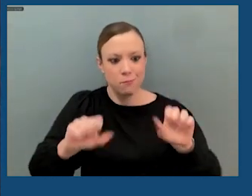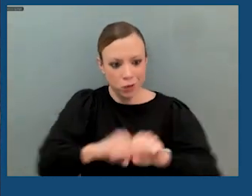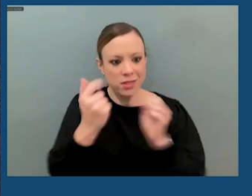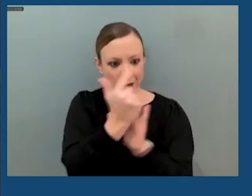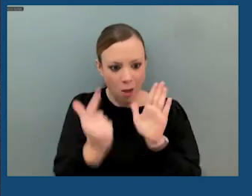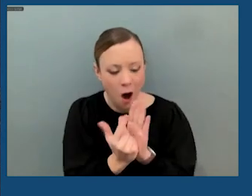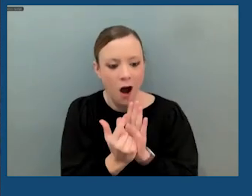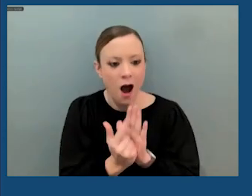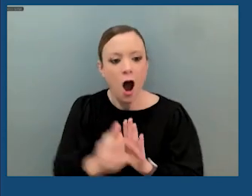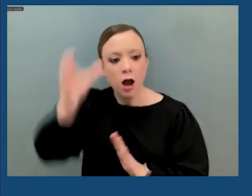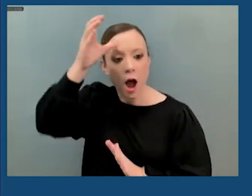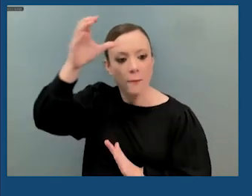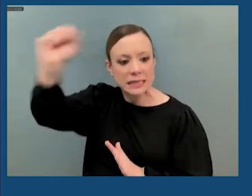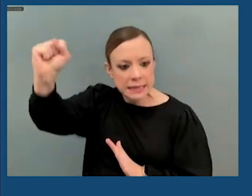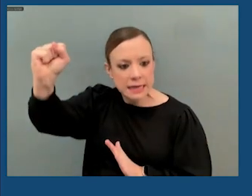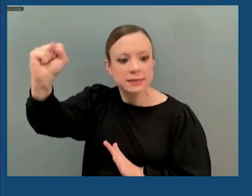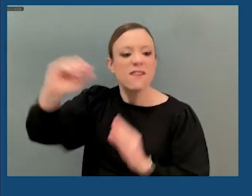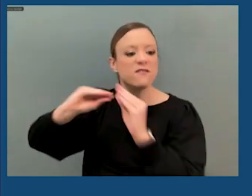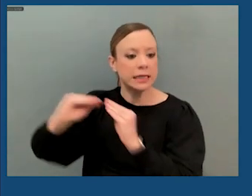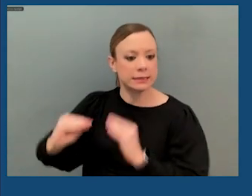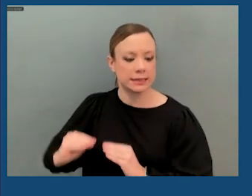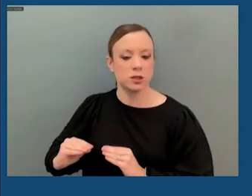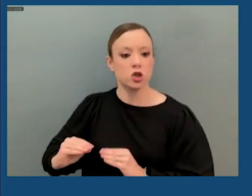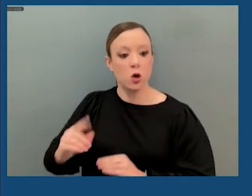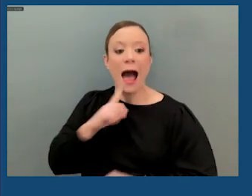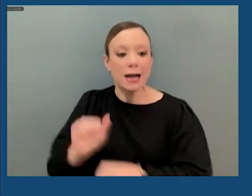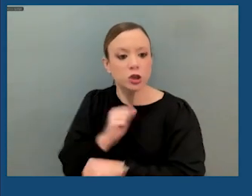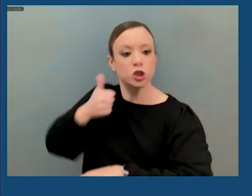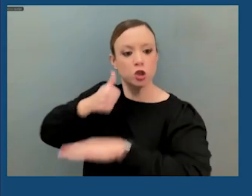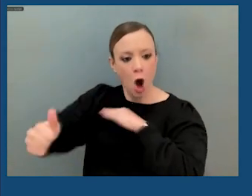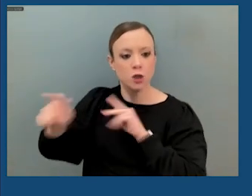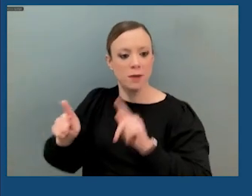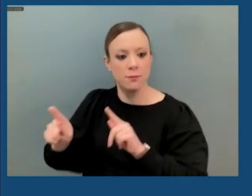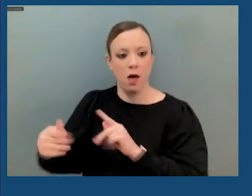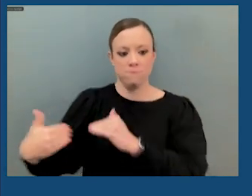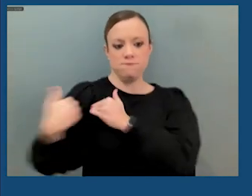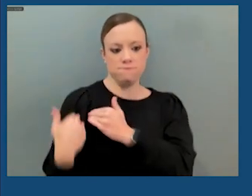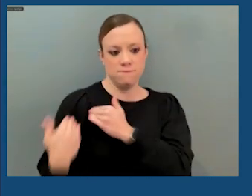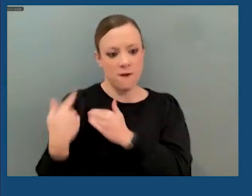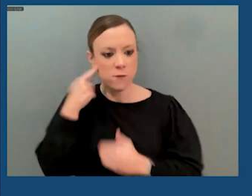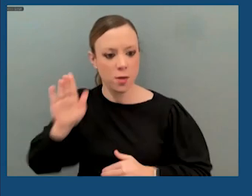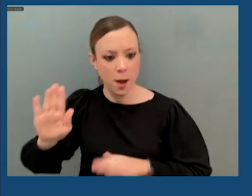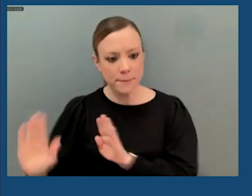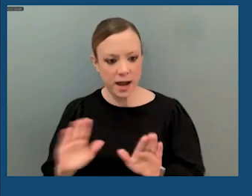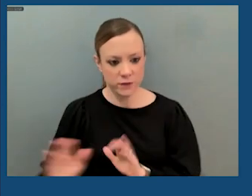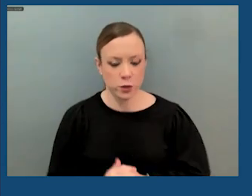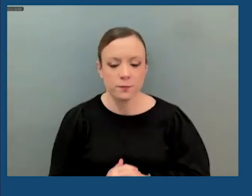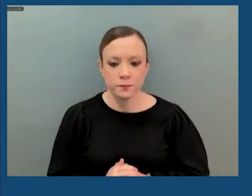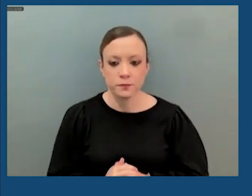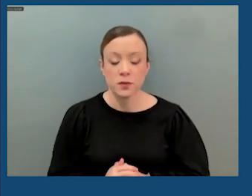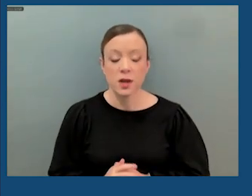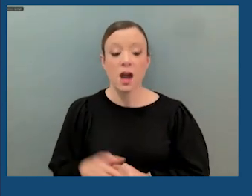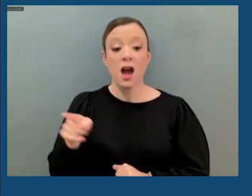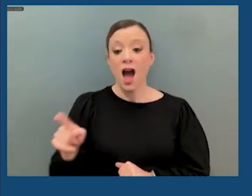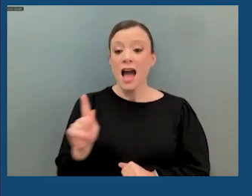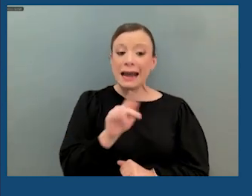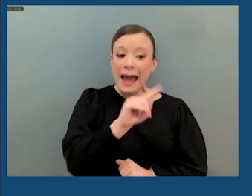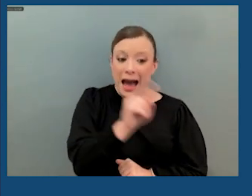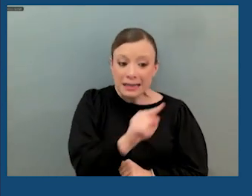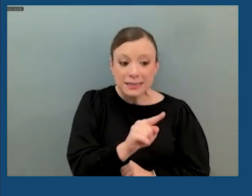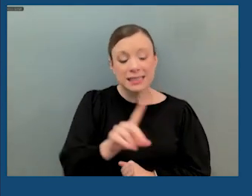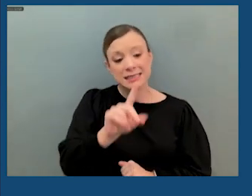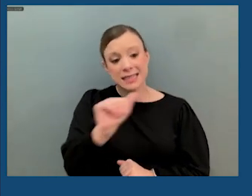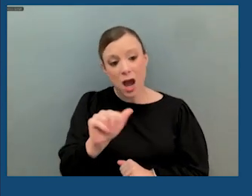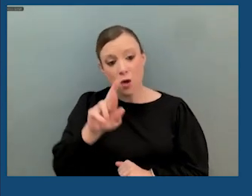Common sense fixes that we need. I'm inspired by the work of my colleagues, DA Katz and DA Rocha. We